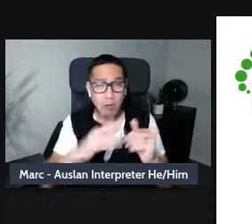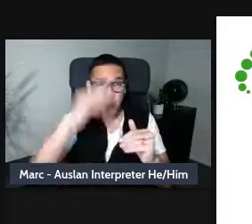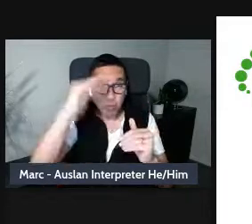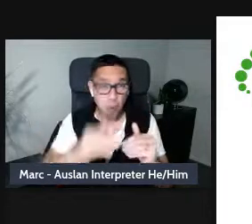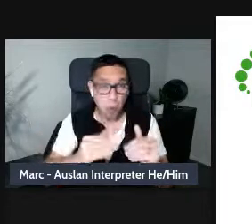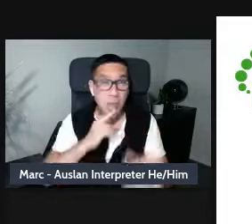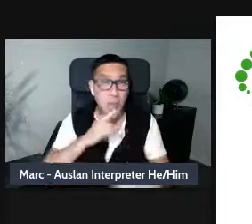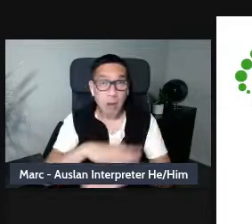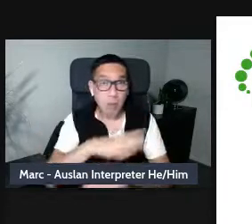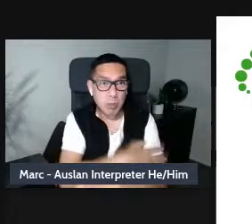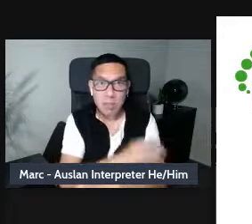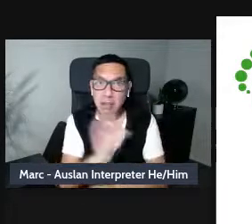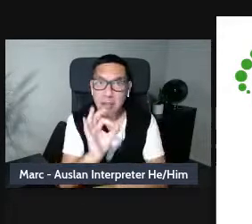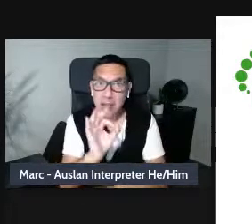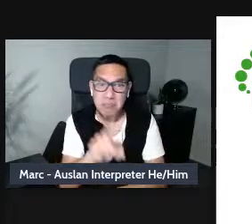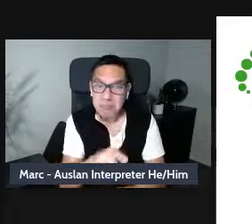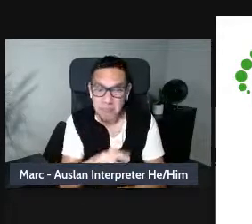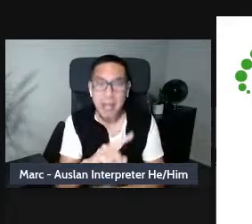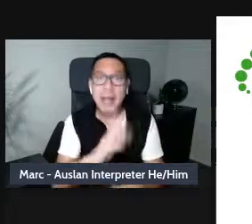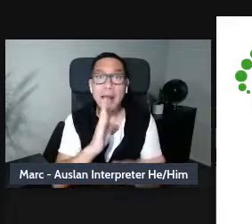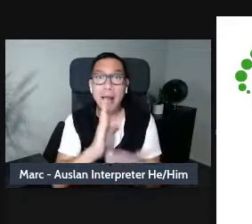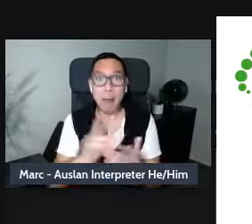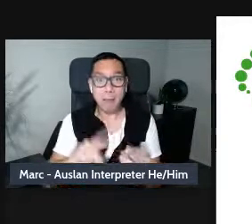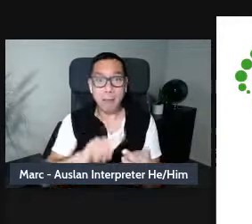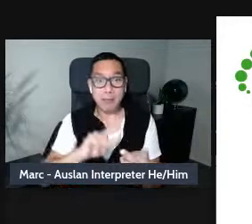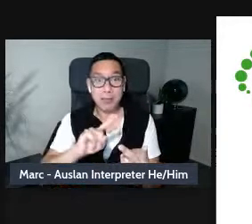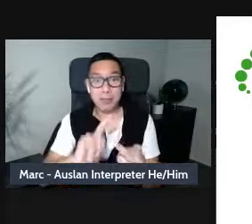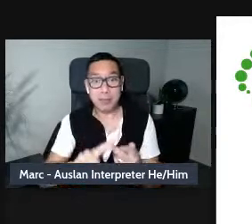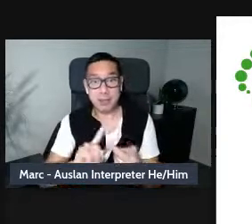And ultimately, in the next, the third figure,